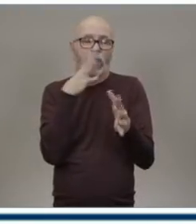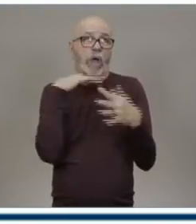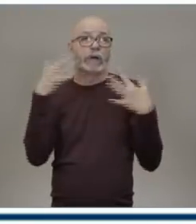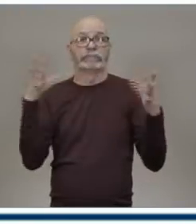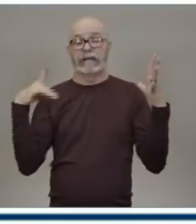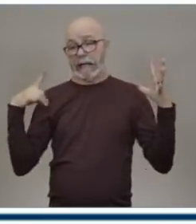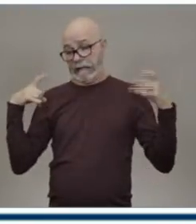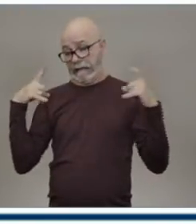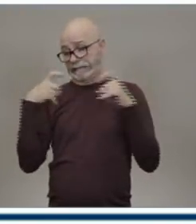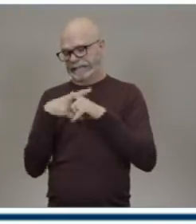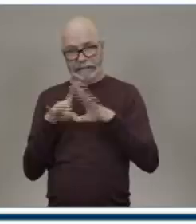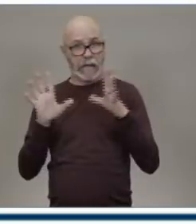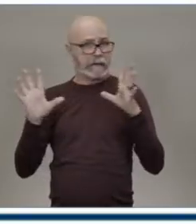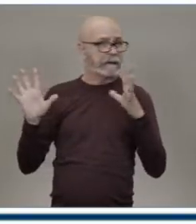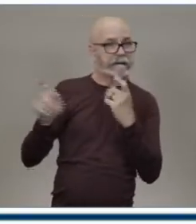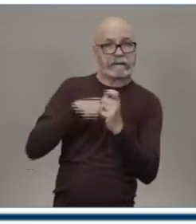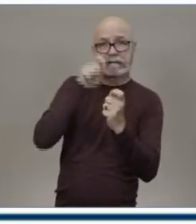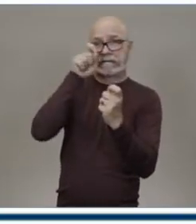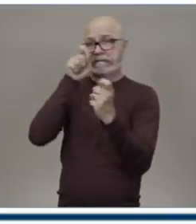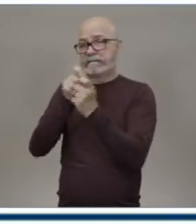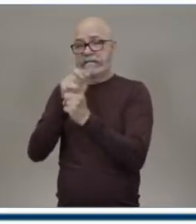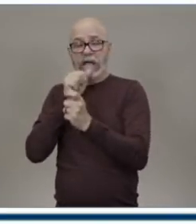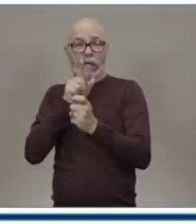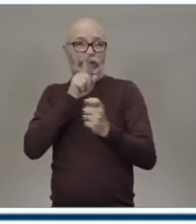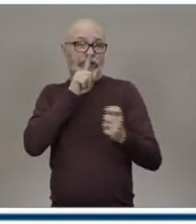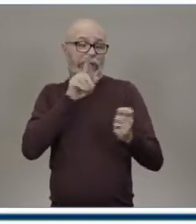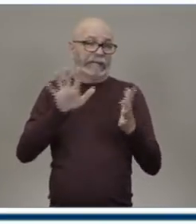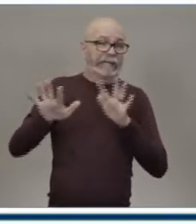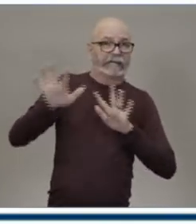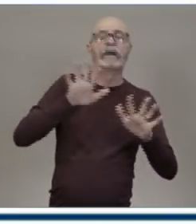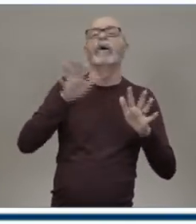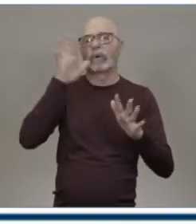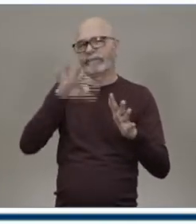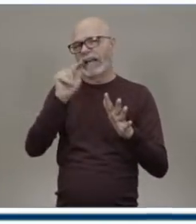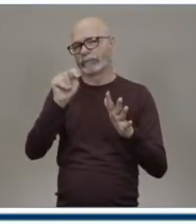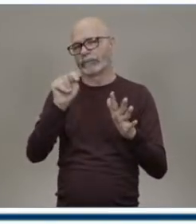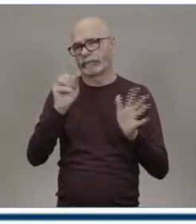us. Next question will go to Keith Doucette with the Canadian Press.